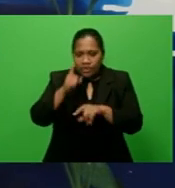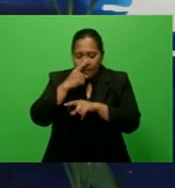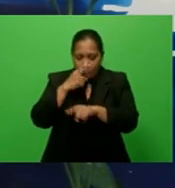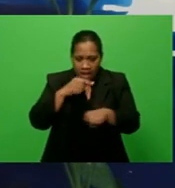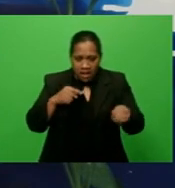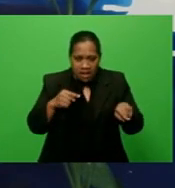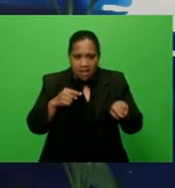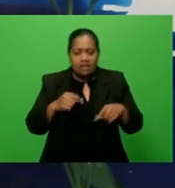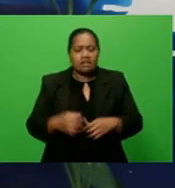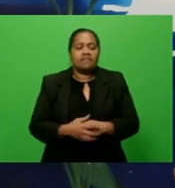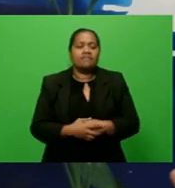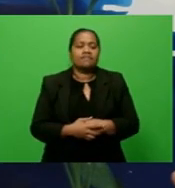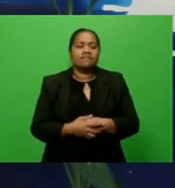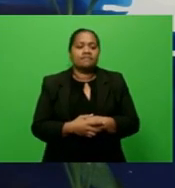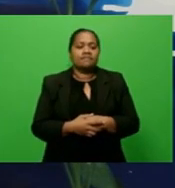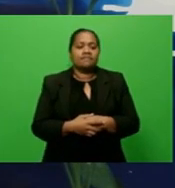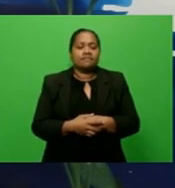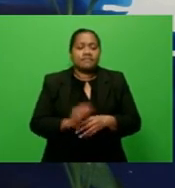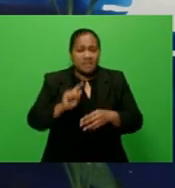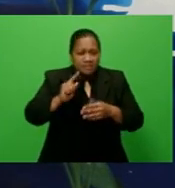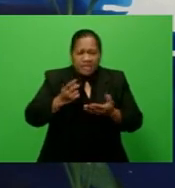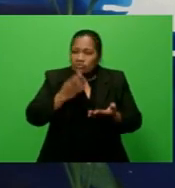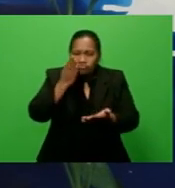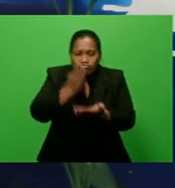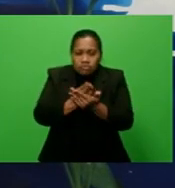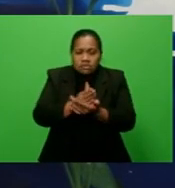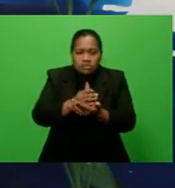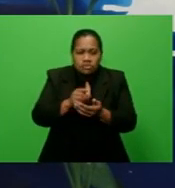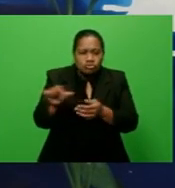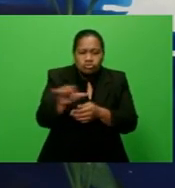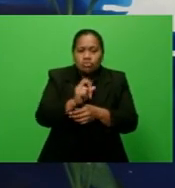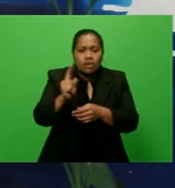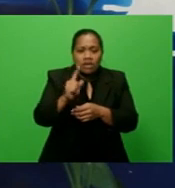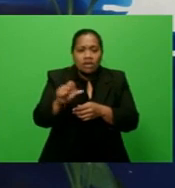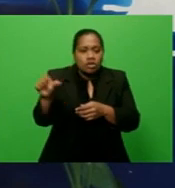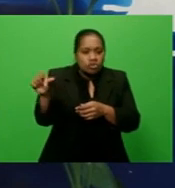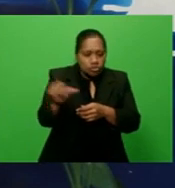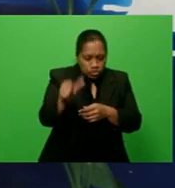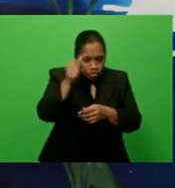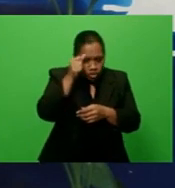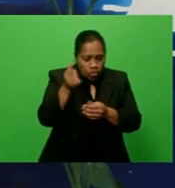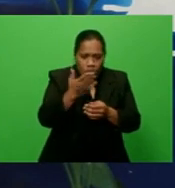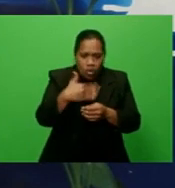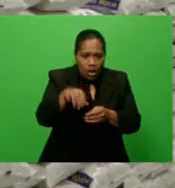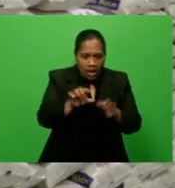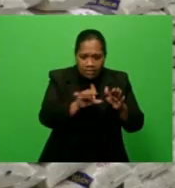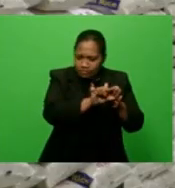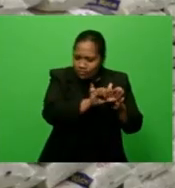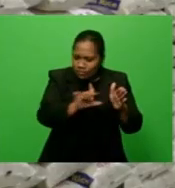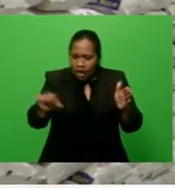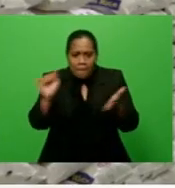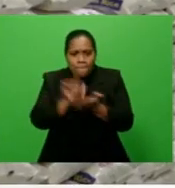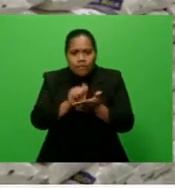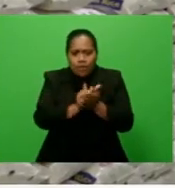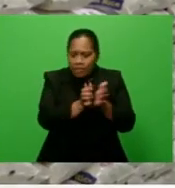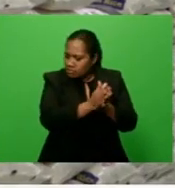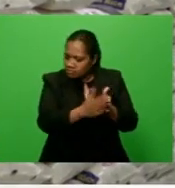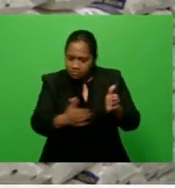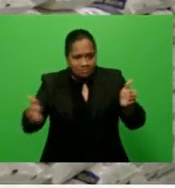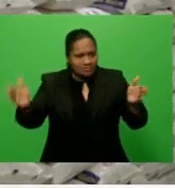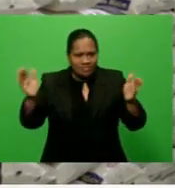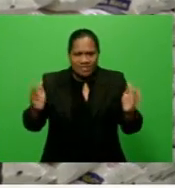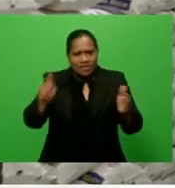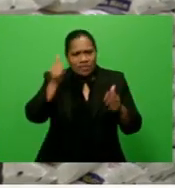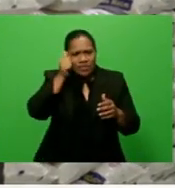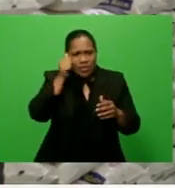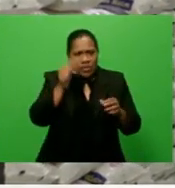the fact is it must be realized across the supply chain. And that is what we want. Abraham says they're